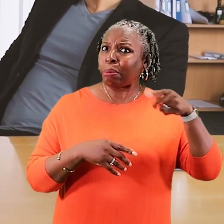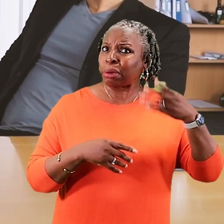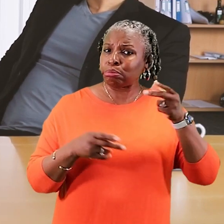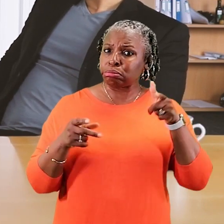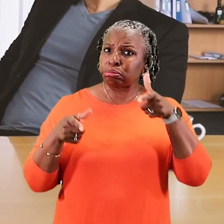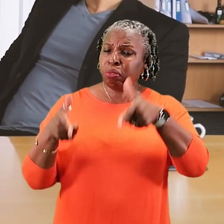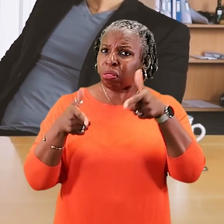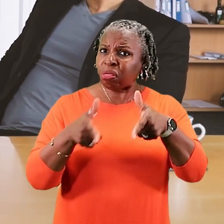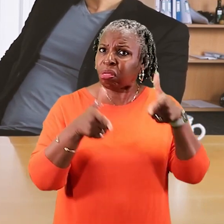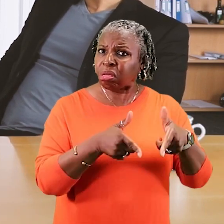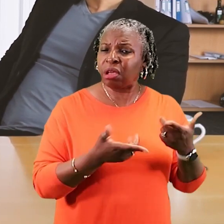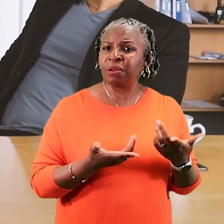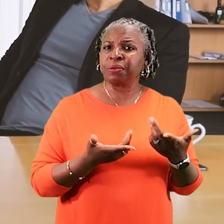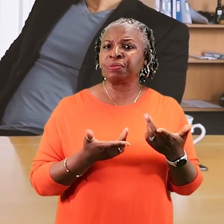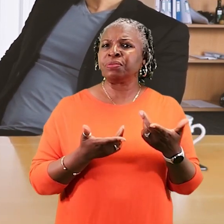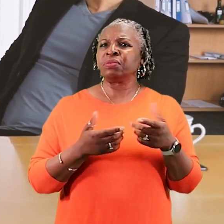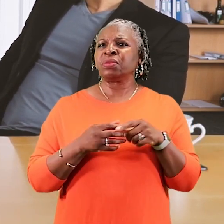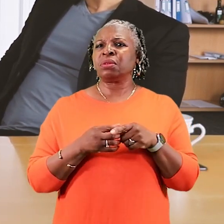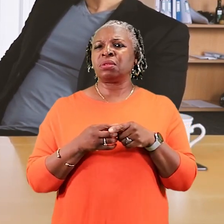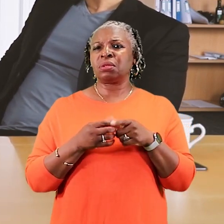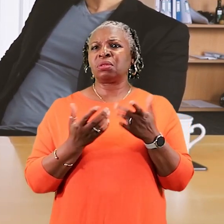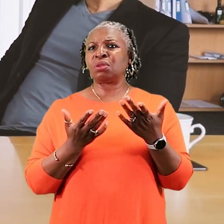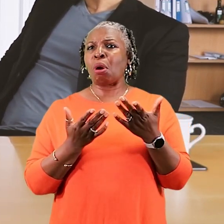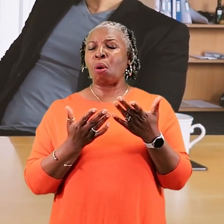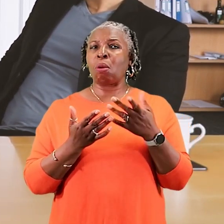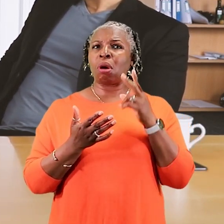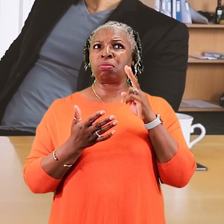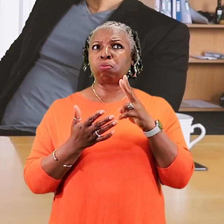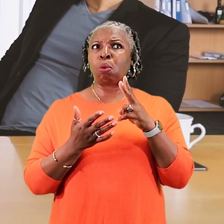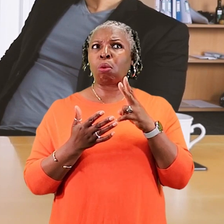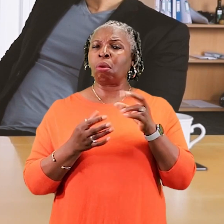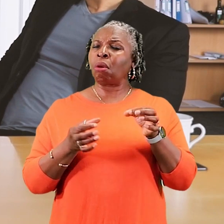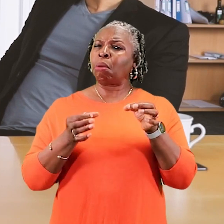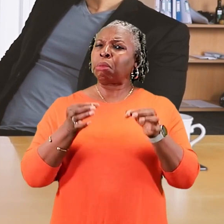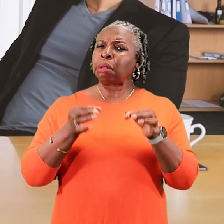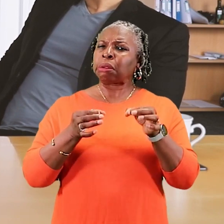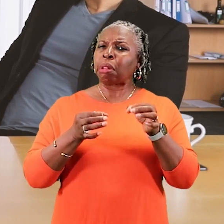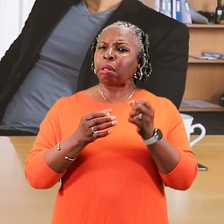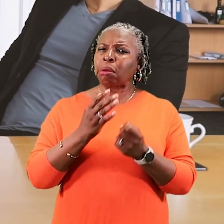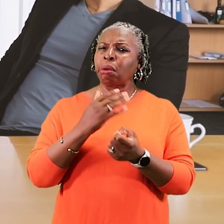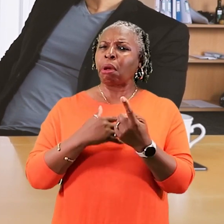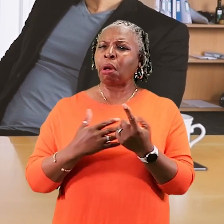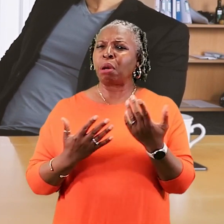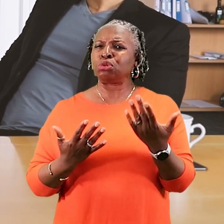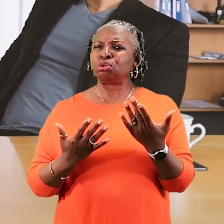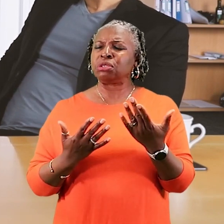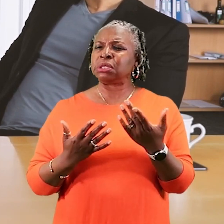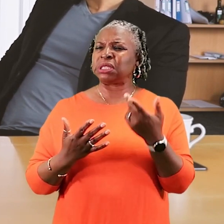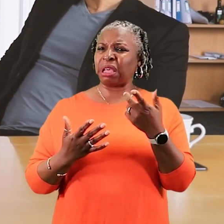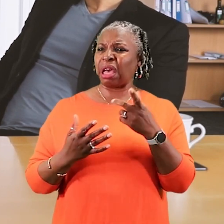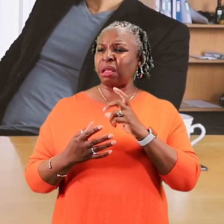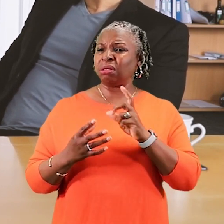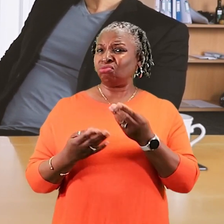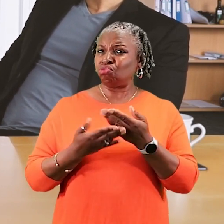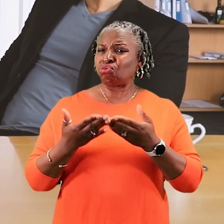union activist. And as I say, I've always had political opportunity. the trade union movement really tried to push